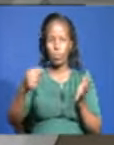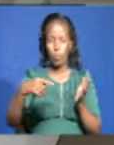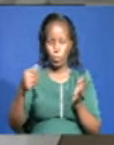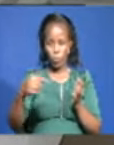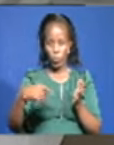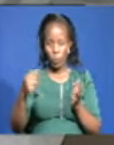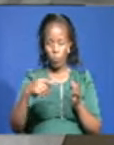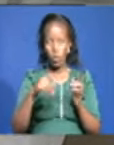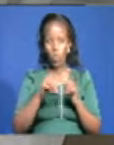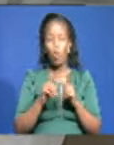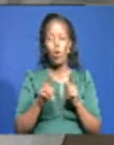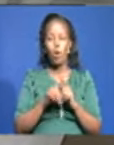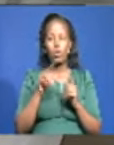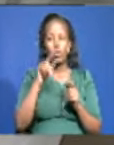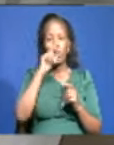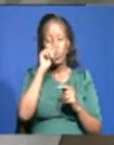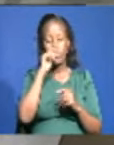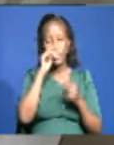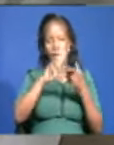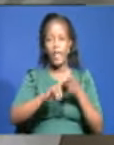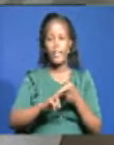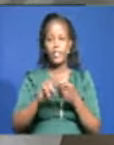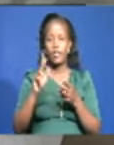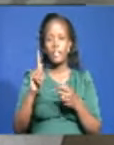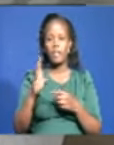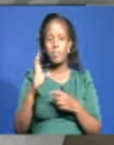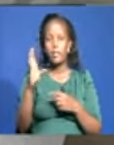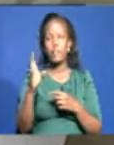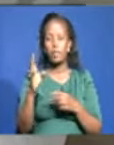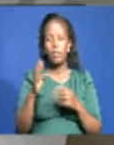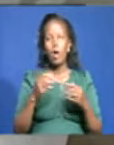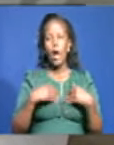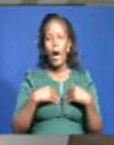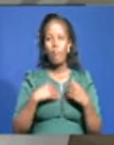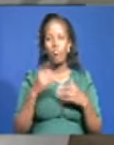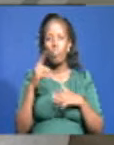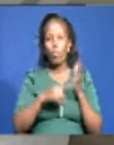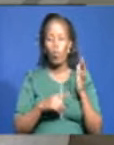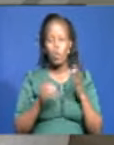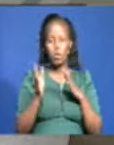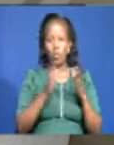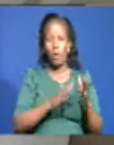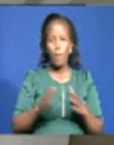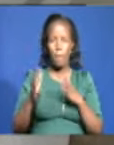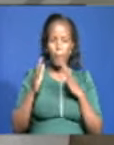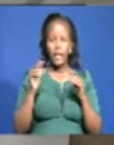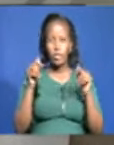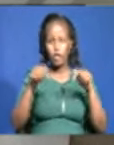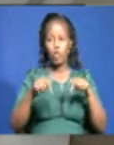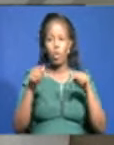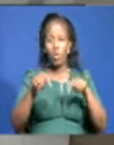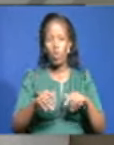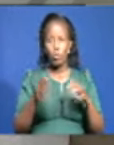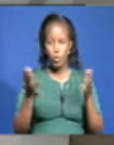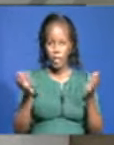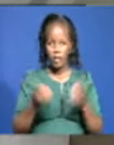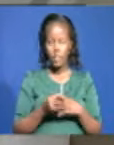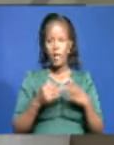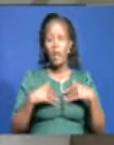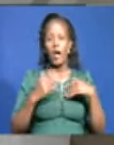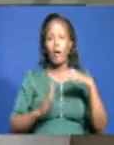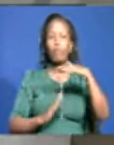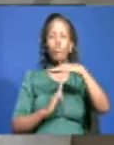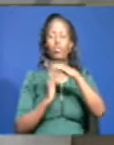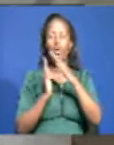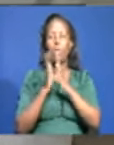handle is at Shiksha Arora as well. Now, what exactly do we have lined up for you today? We have the top stories tonight